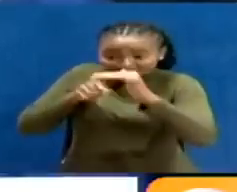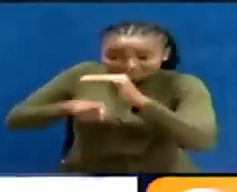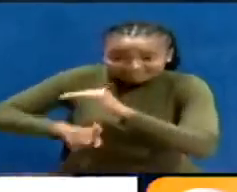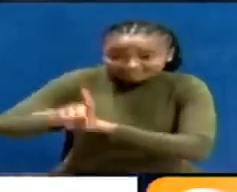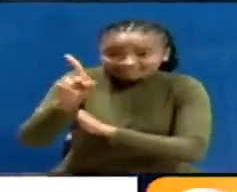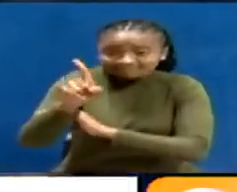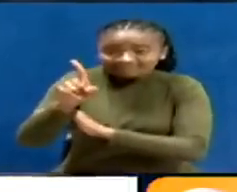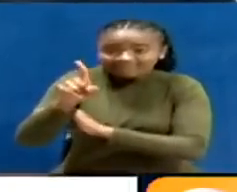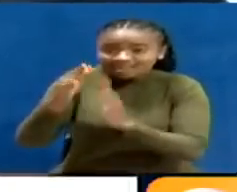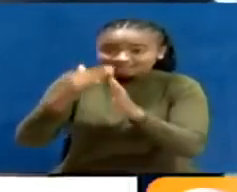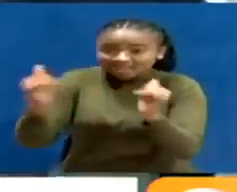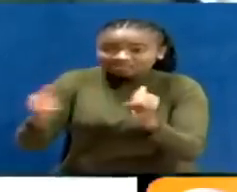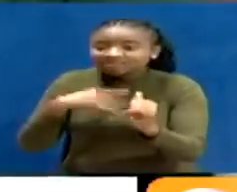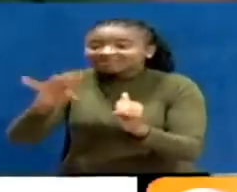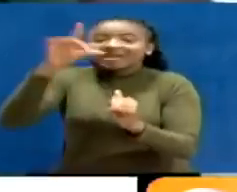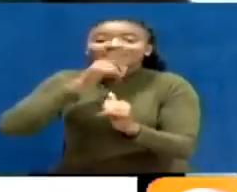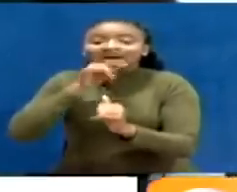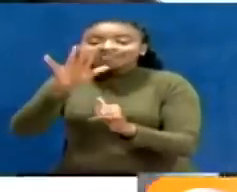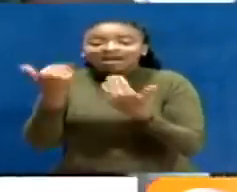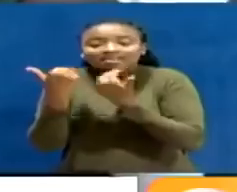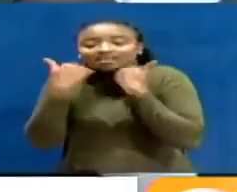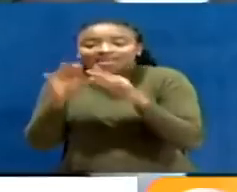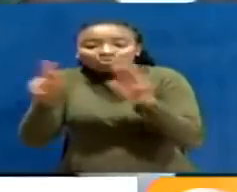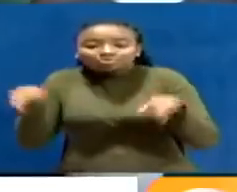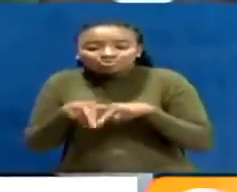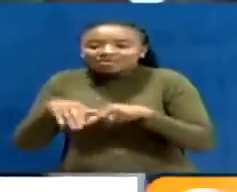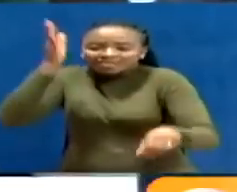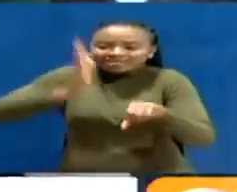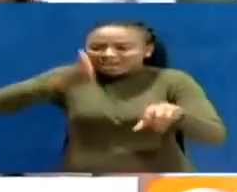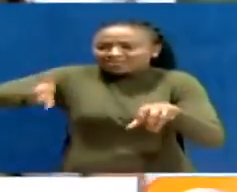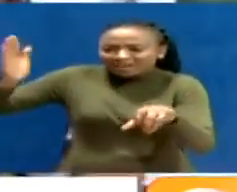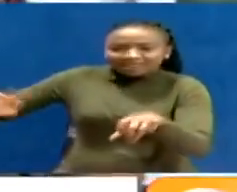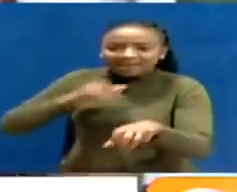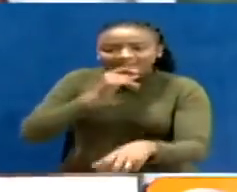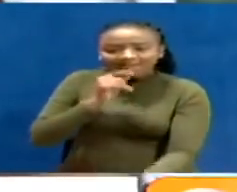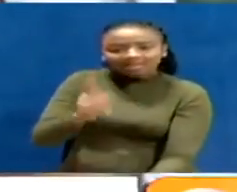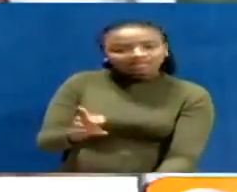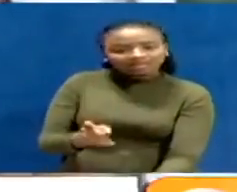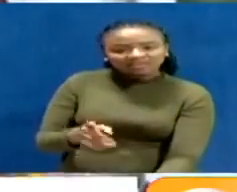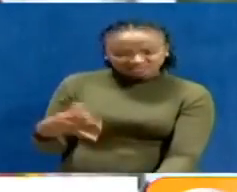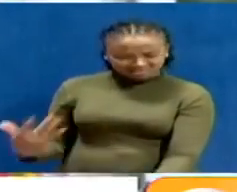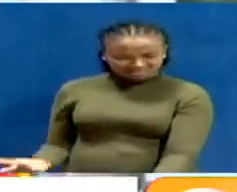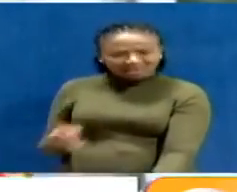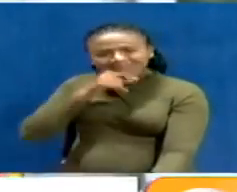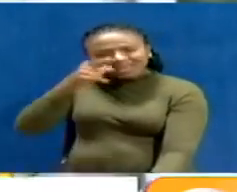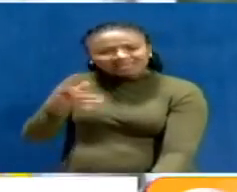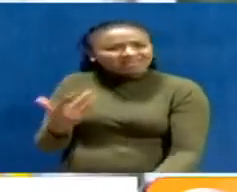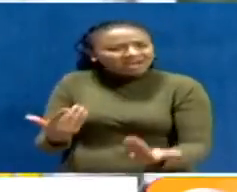and cut a man with a machete in his bedroom. Na kumukata kwa nyumba yake. Kwa kitanda. Kwa